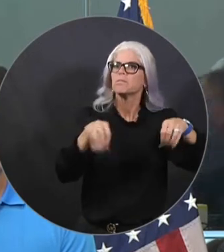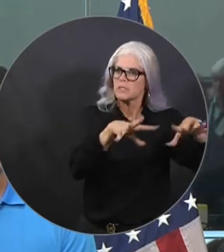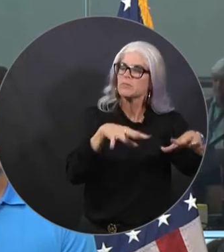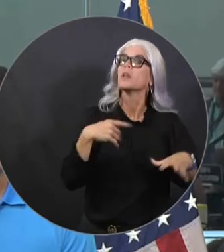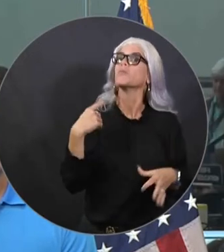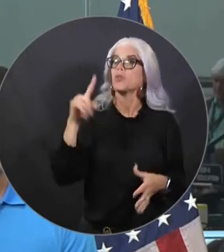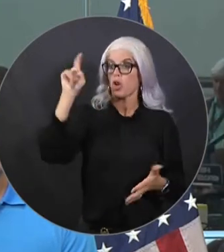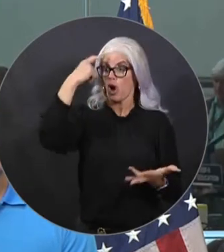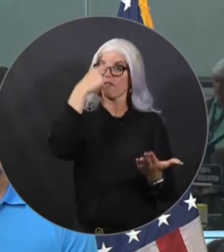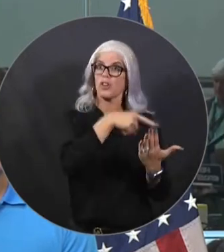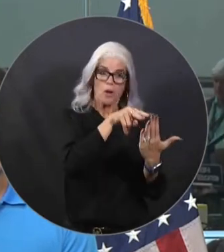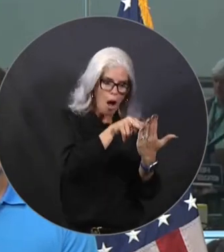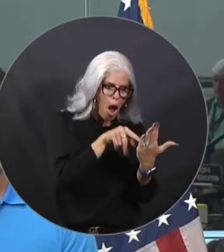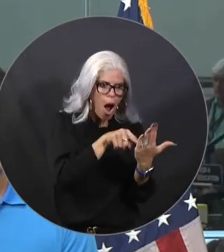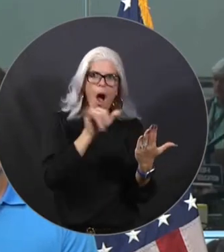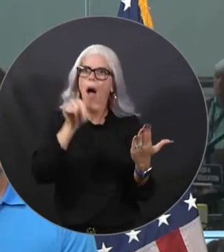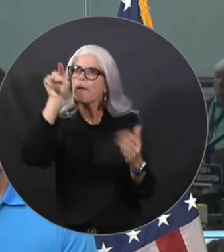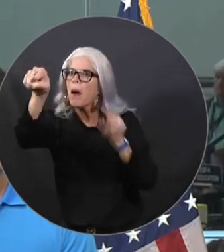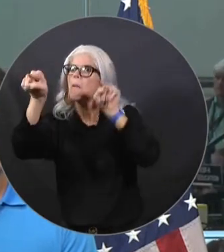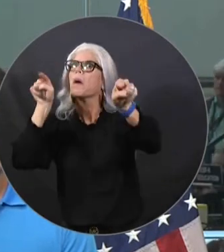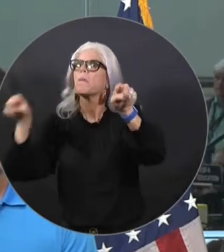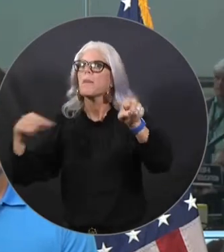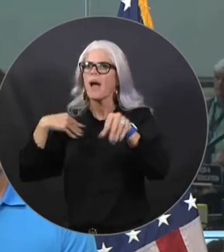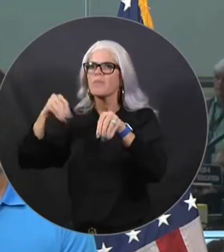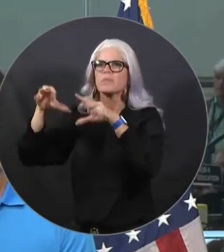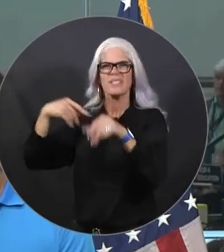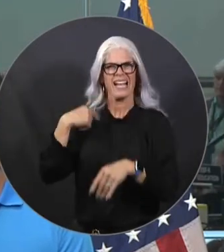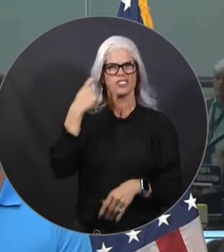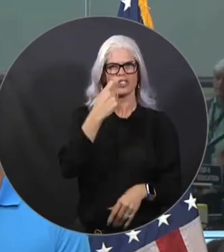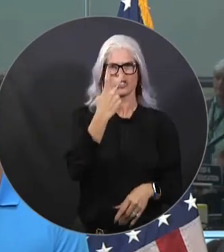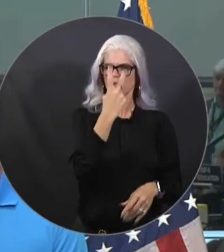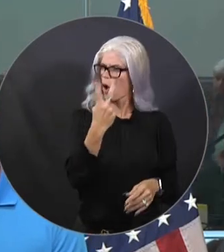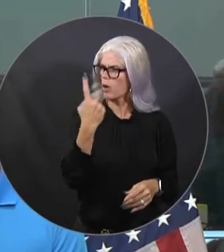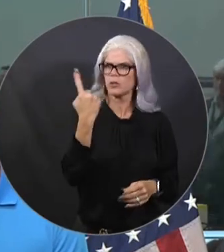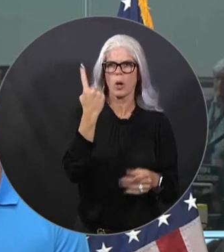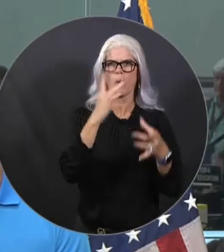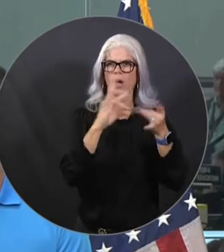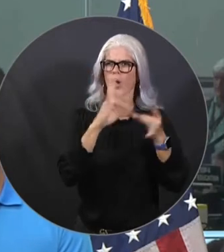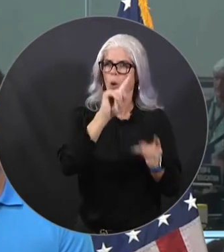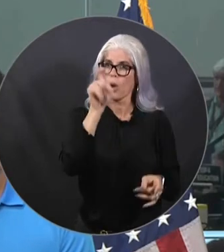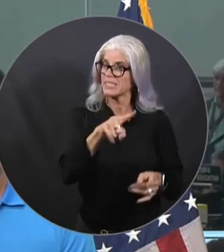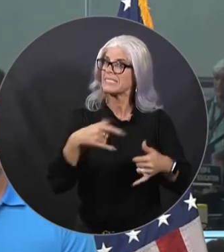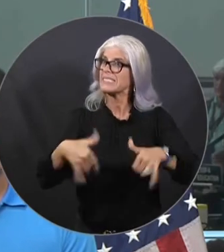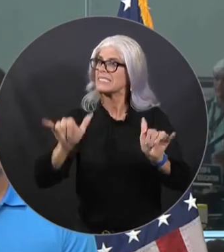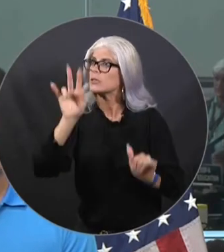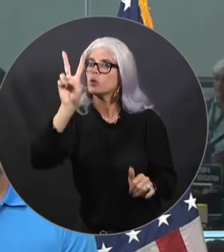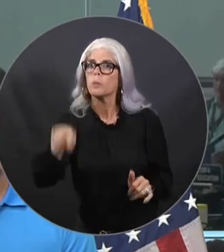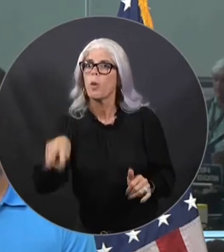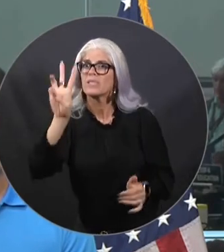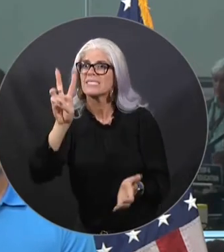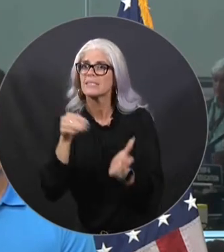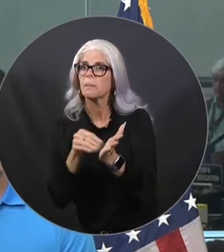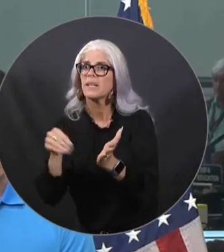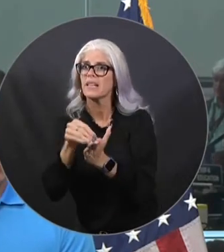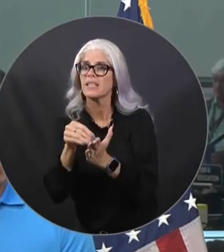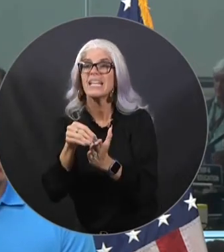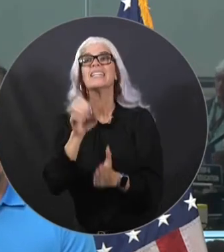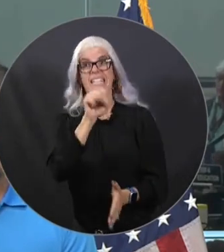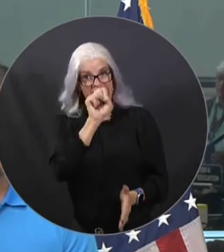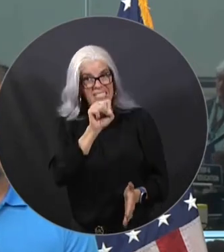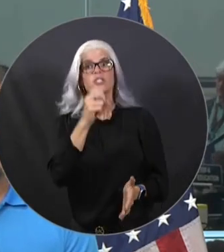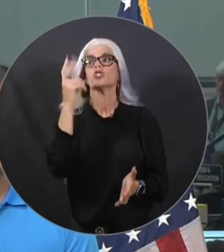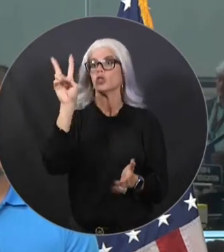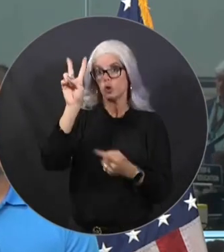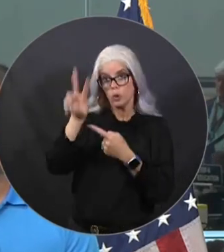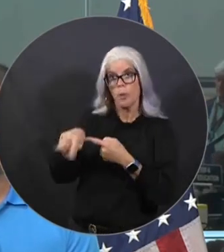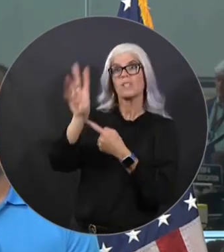We did hear a question earlier today about, well, it's still 2.6 million. It was 2.6 million this morning. Jacksonville has